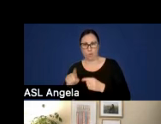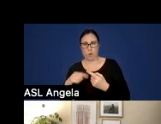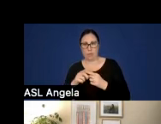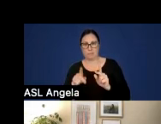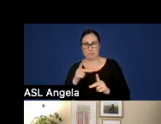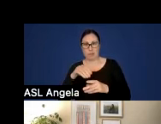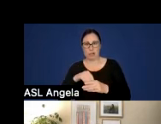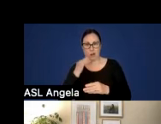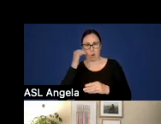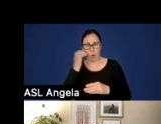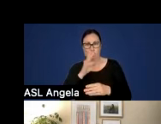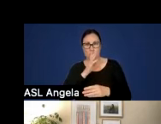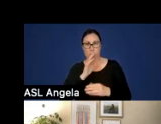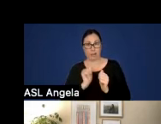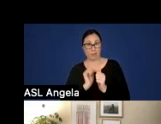to our children?